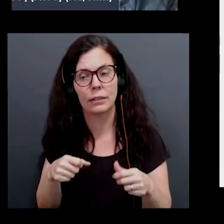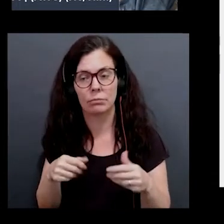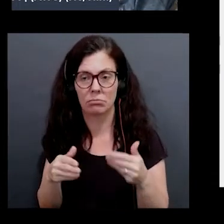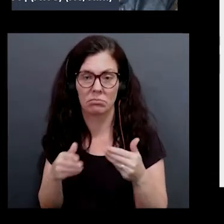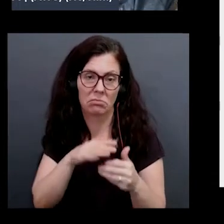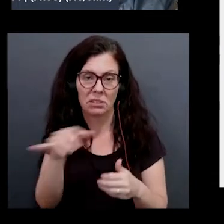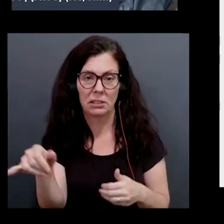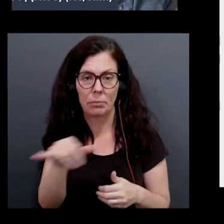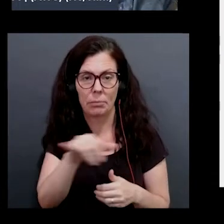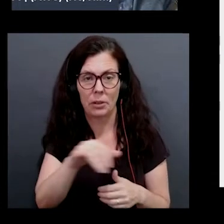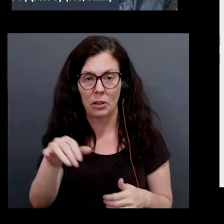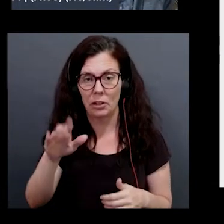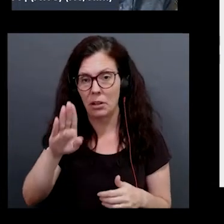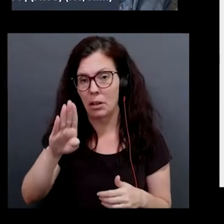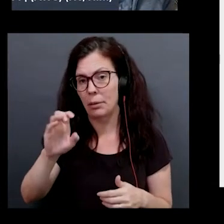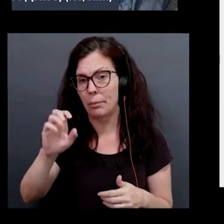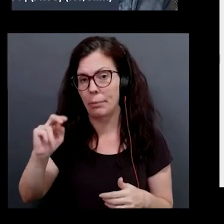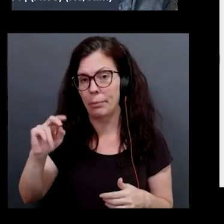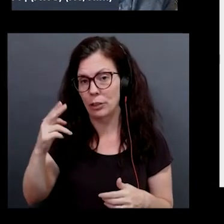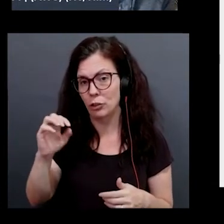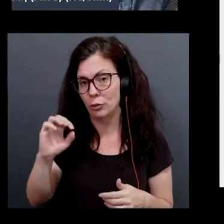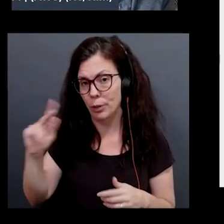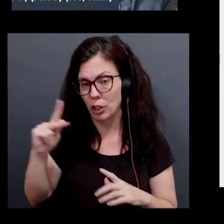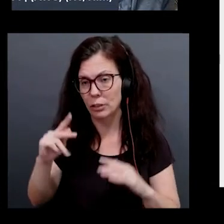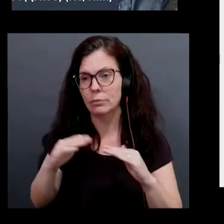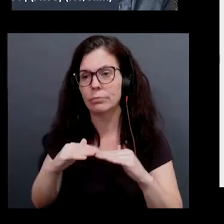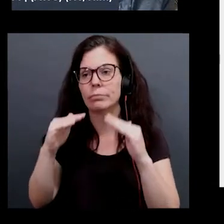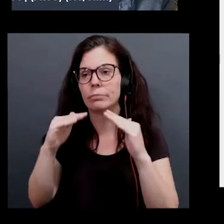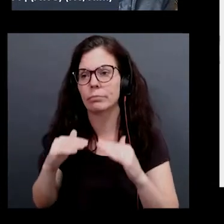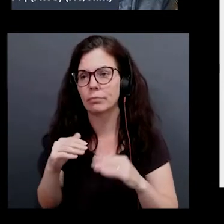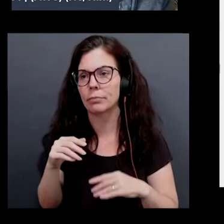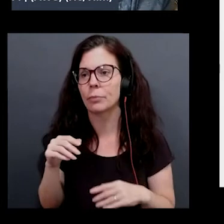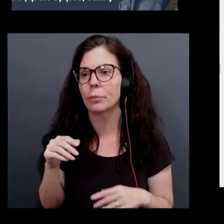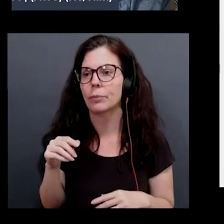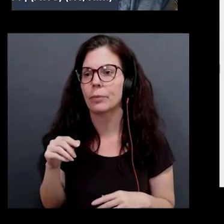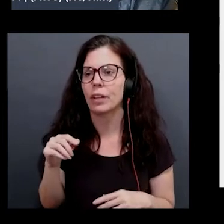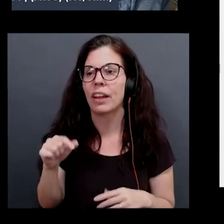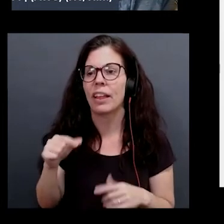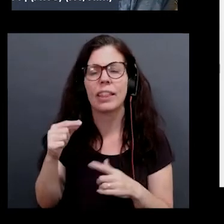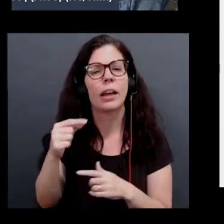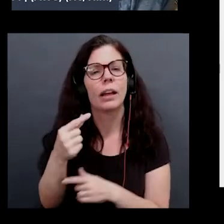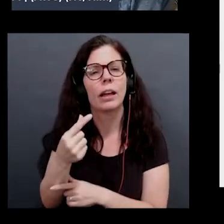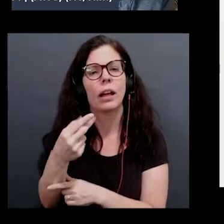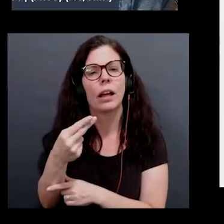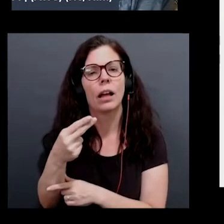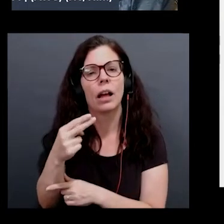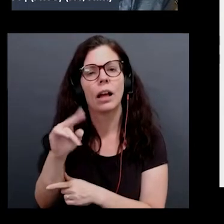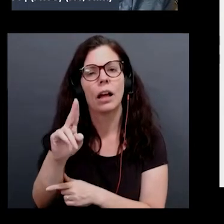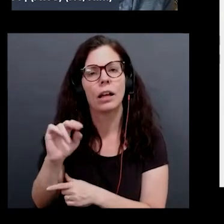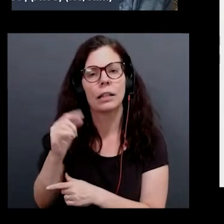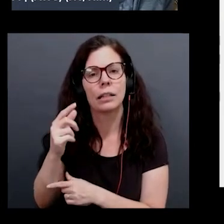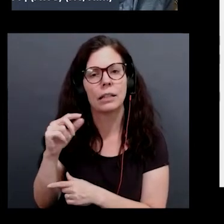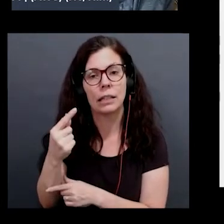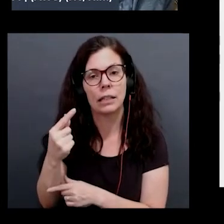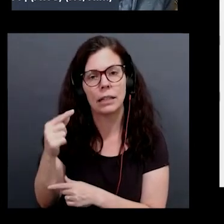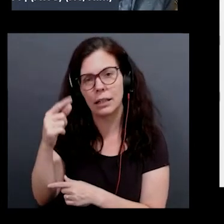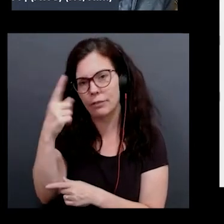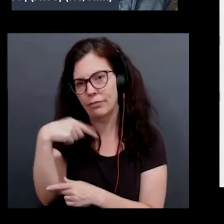benchmark using the Hugging Face SageMaker integration, using a similar